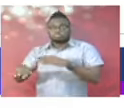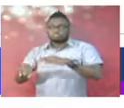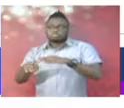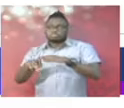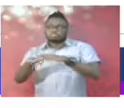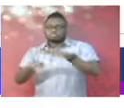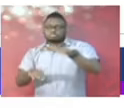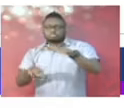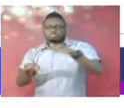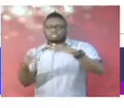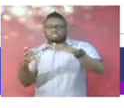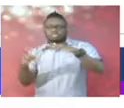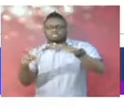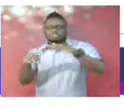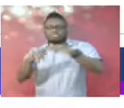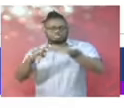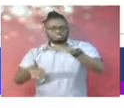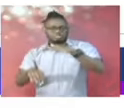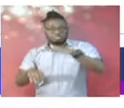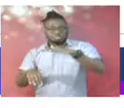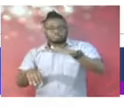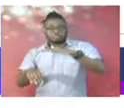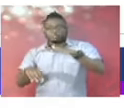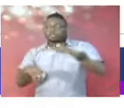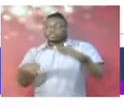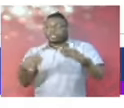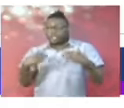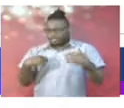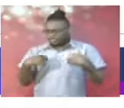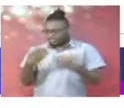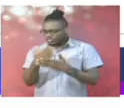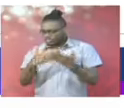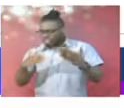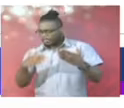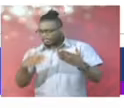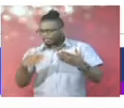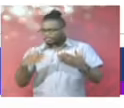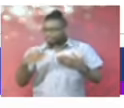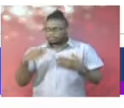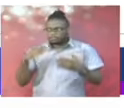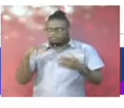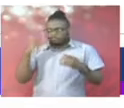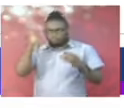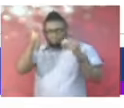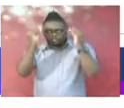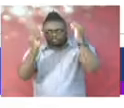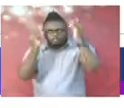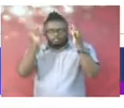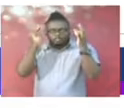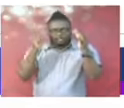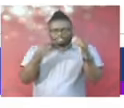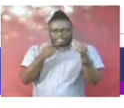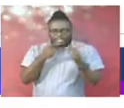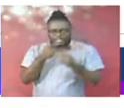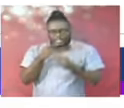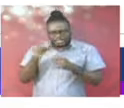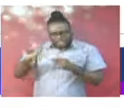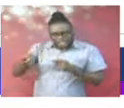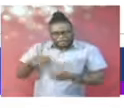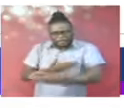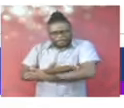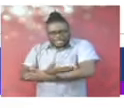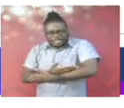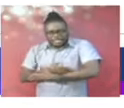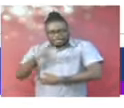old. Now, there have been some concerns about this applying to very young children or babies. So can the CMO, first of all, weigh